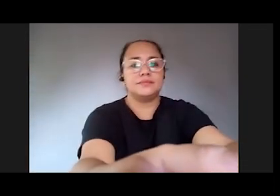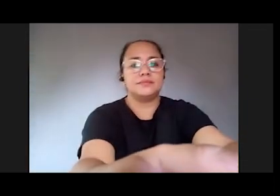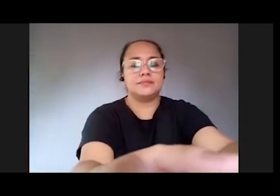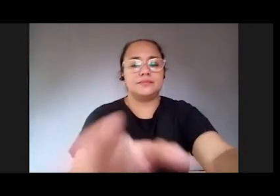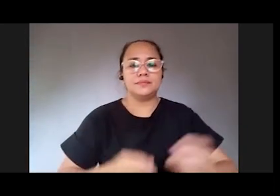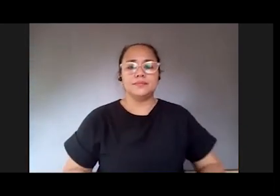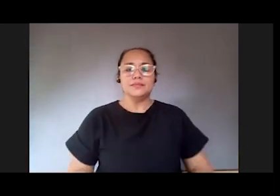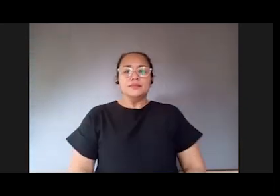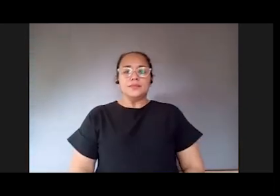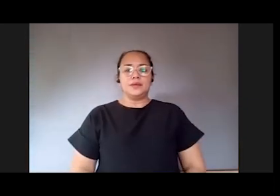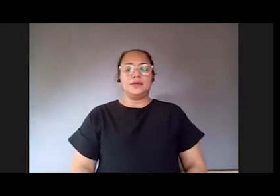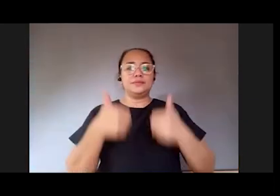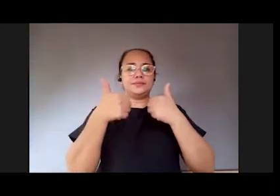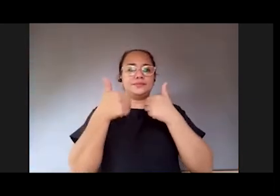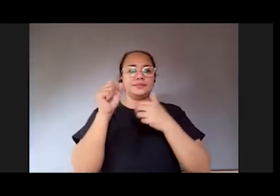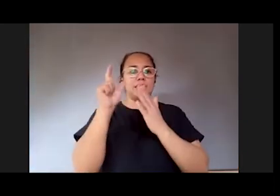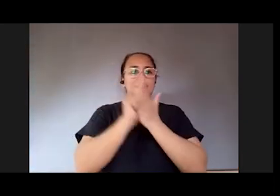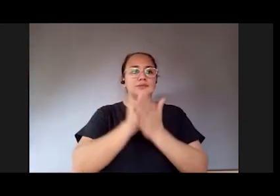Okay, number 11.